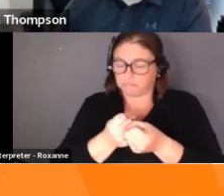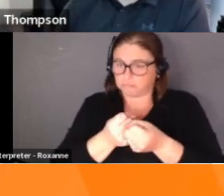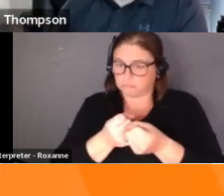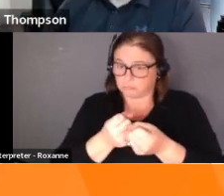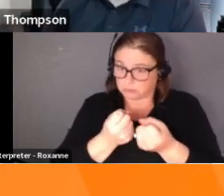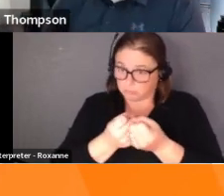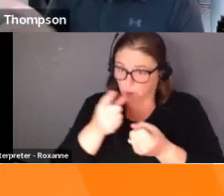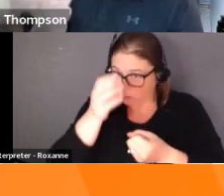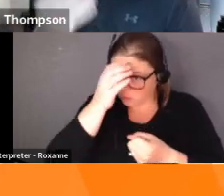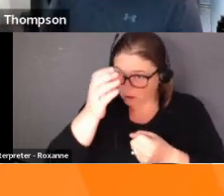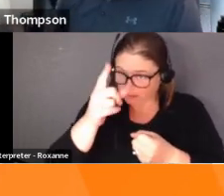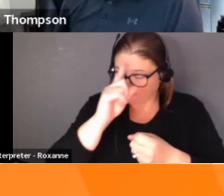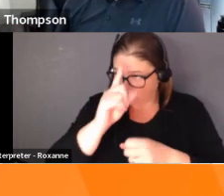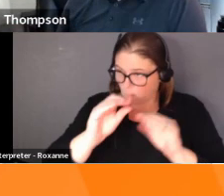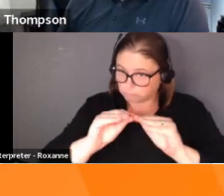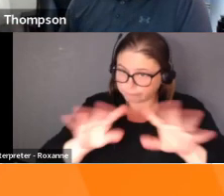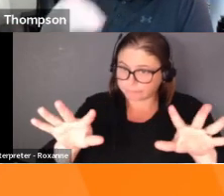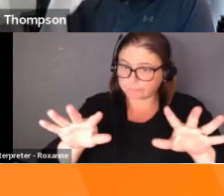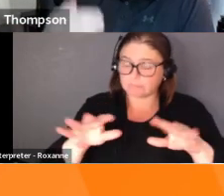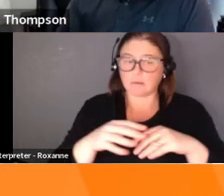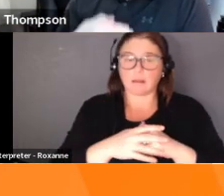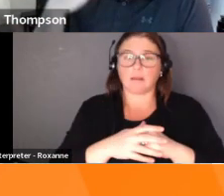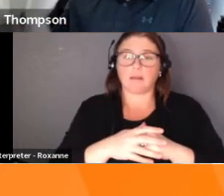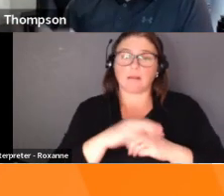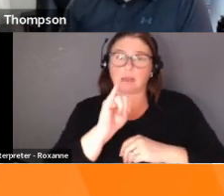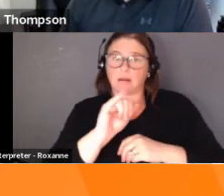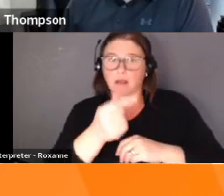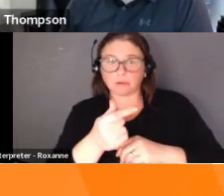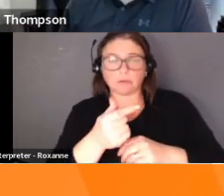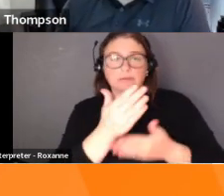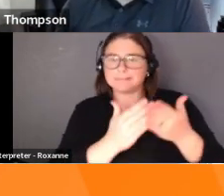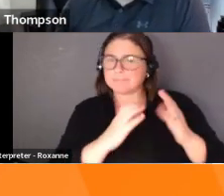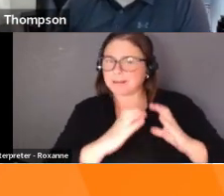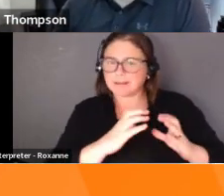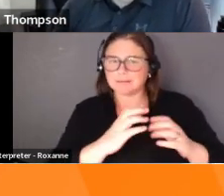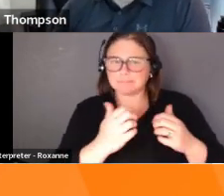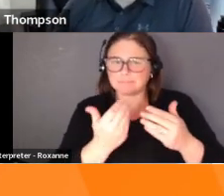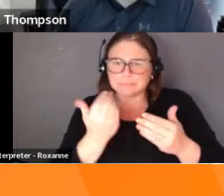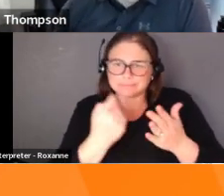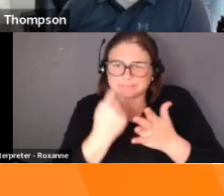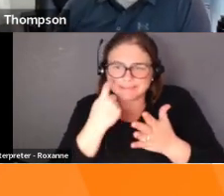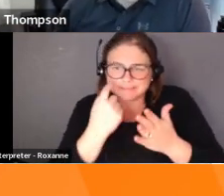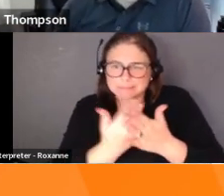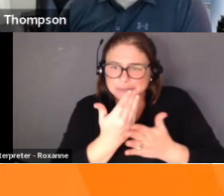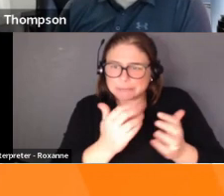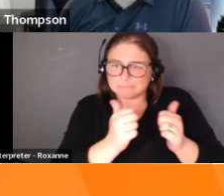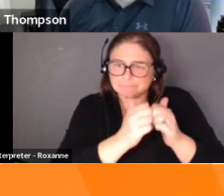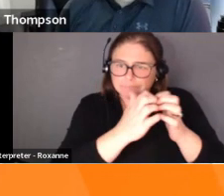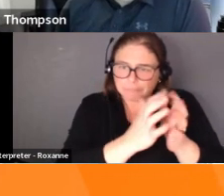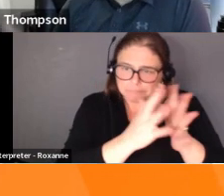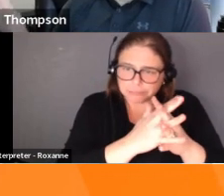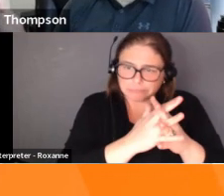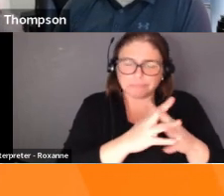with, you know, the clients that we're typically talking to with Innovation Guelph, startups and scale ups. And so we got to make sure we're respectful of cash flow.